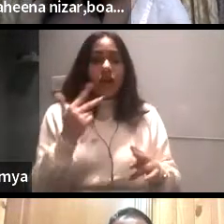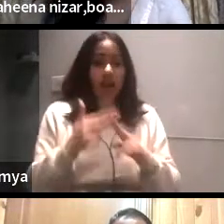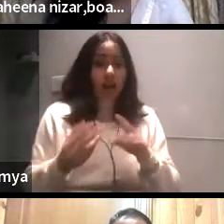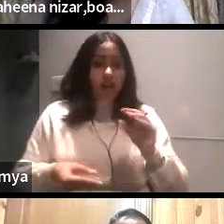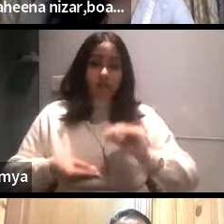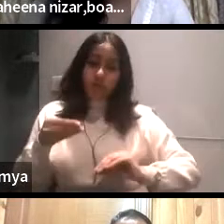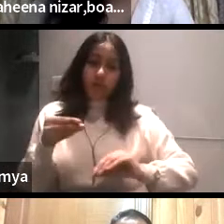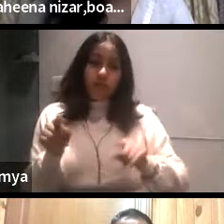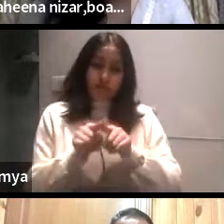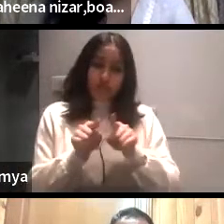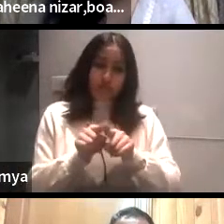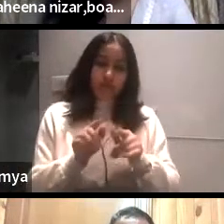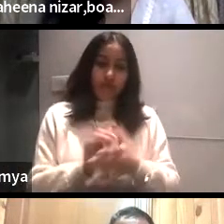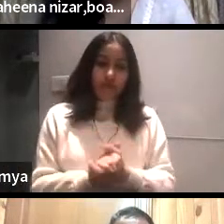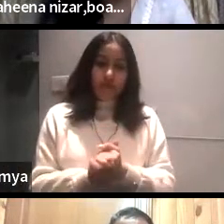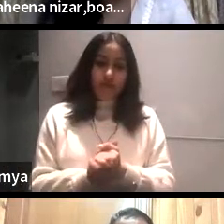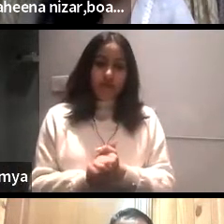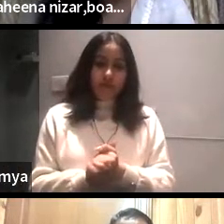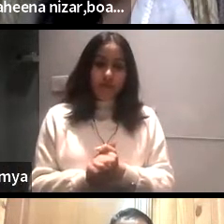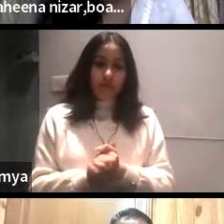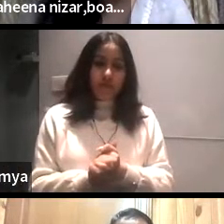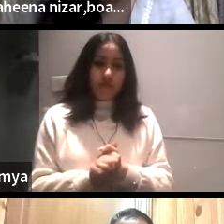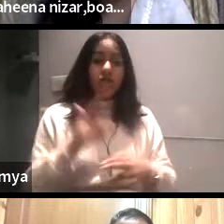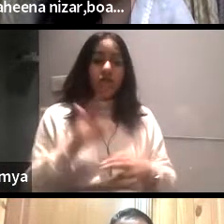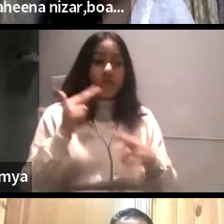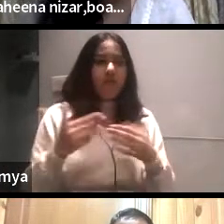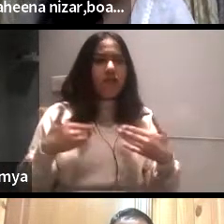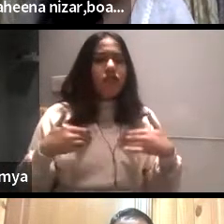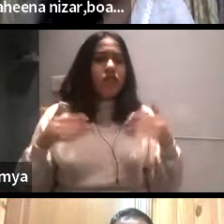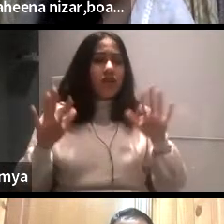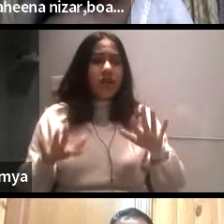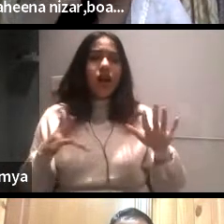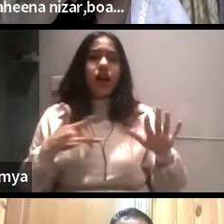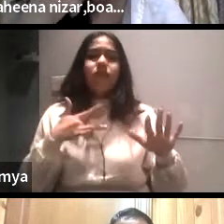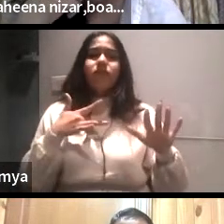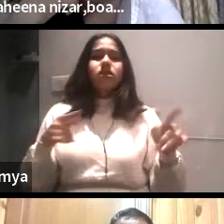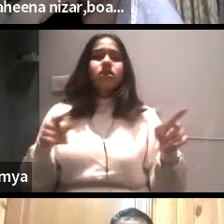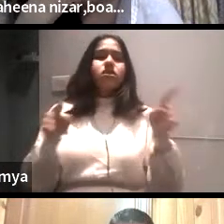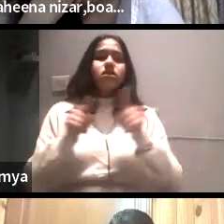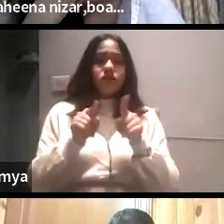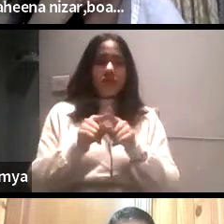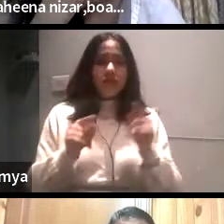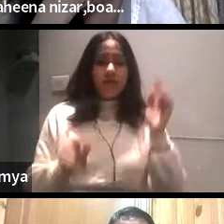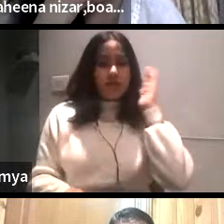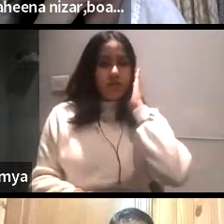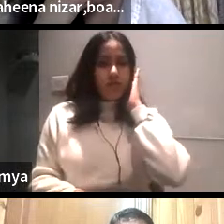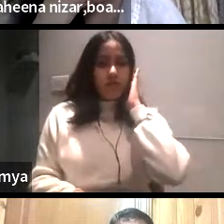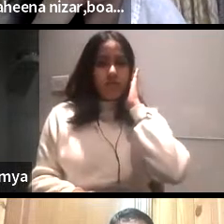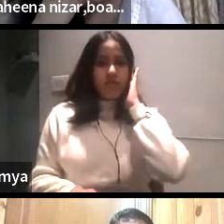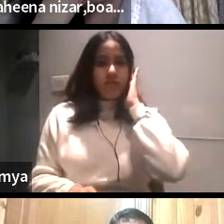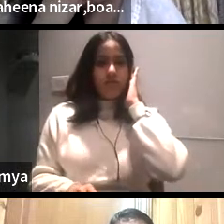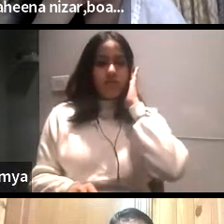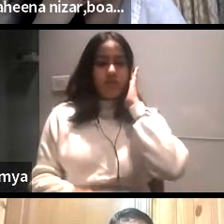needed during COVID. Whatever the issues were, many people were finding issues with